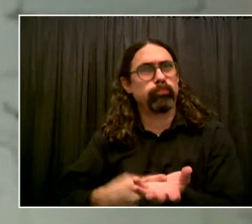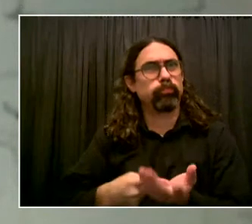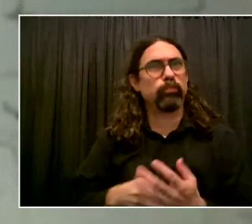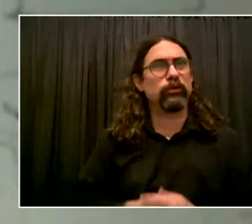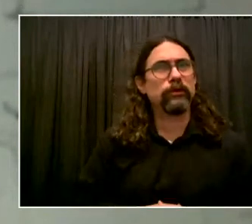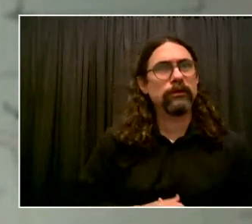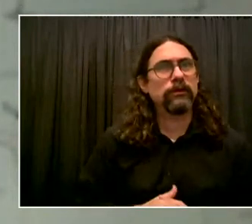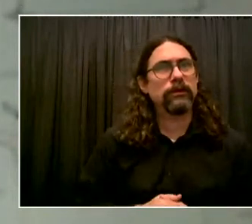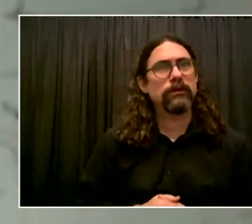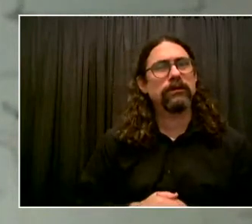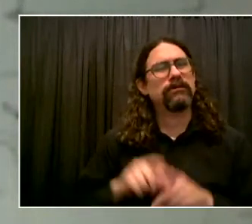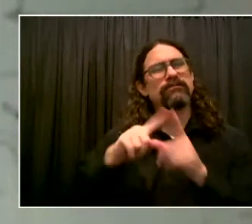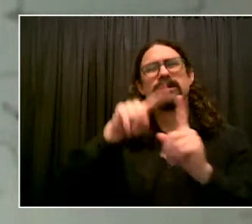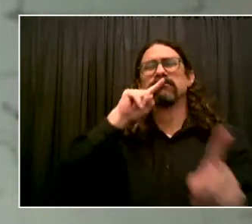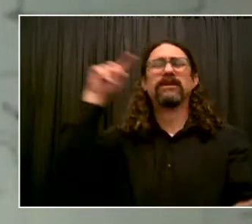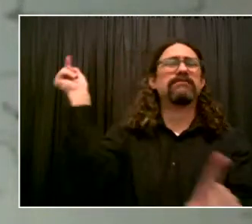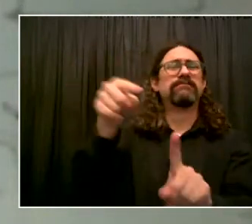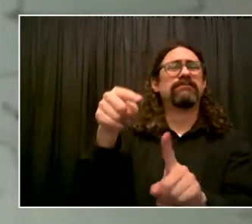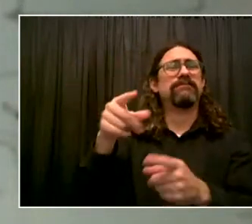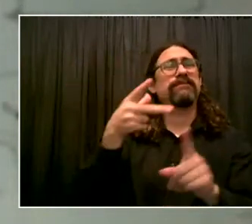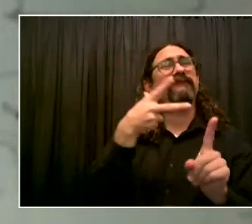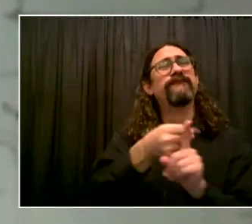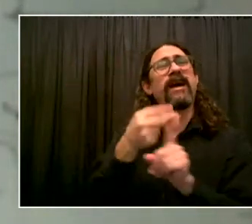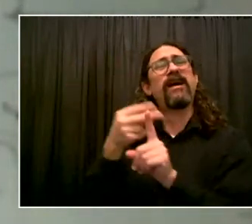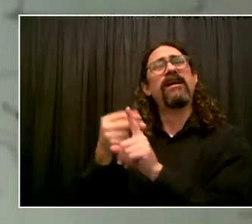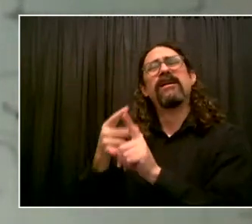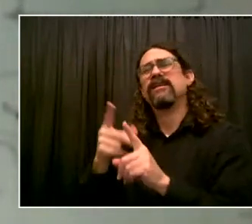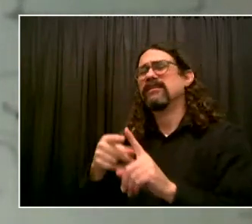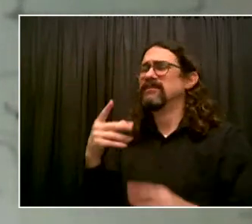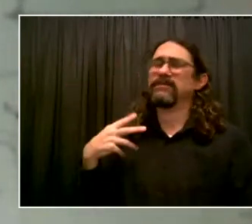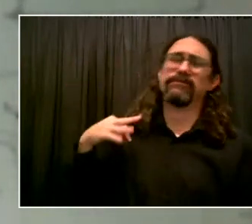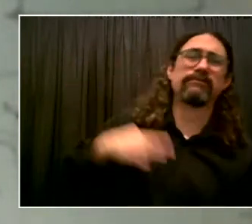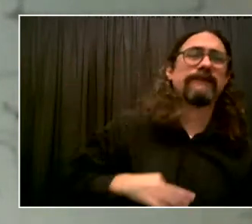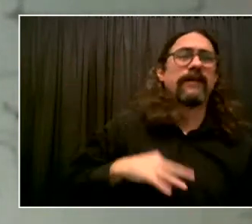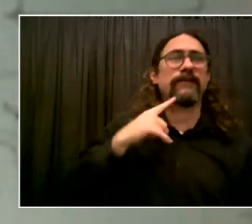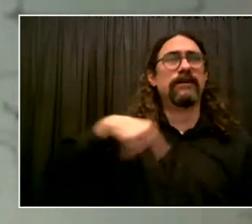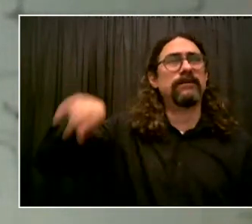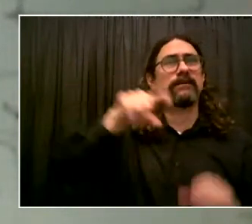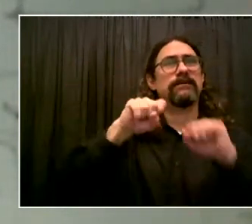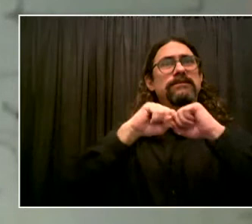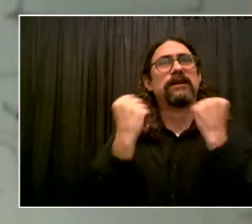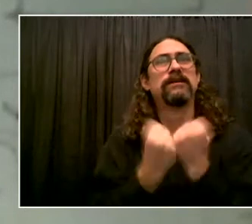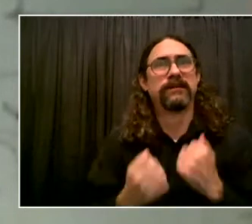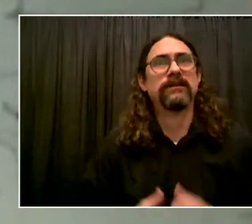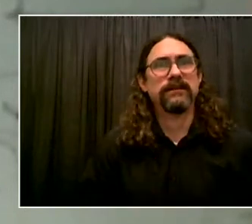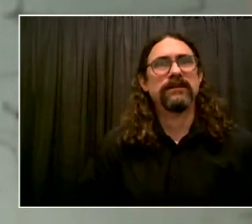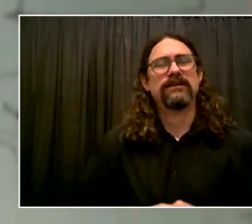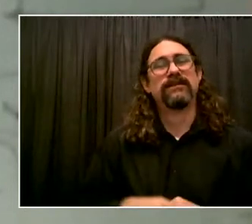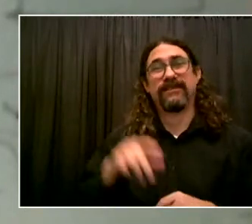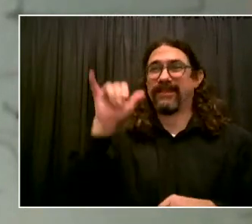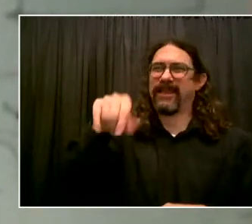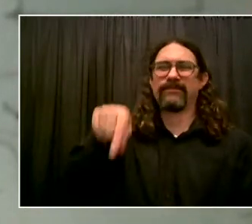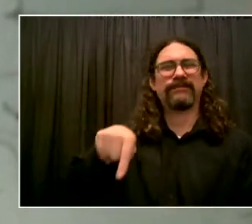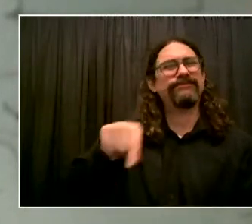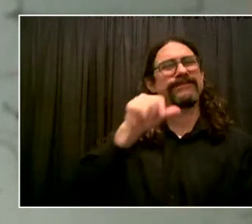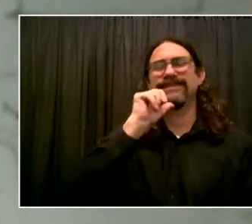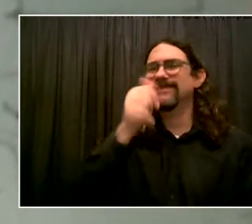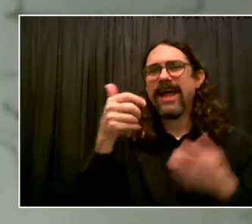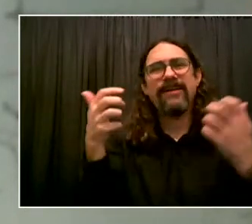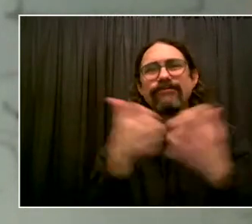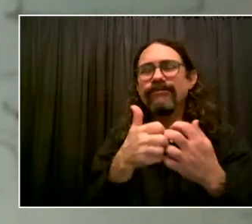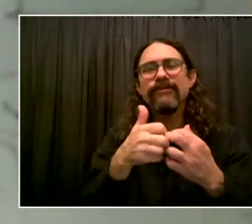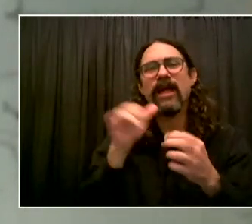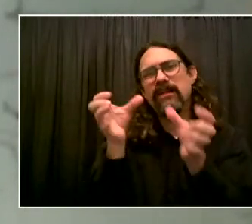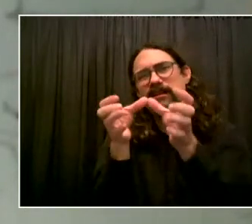everyone is what made us a great nation, and it's what makes New York a great city. So I support and applaud the